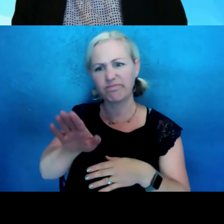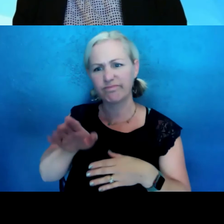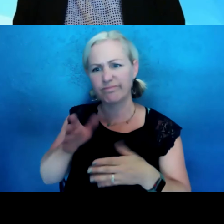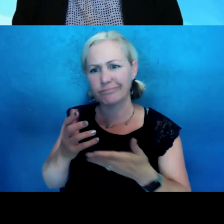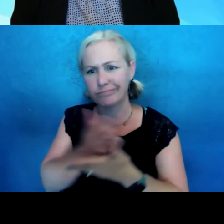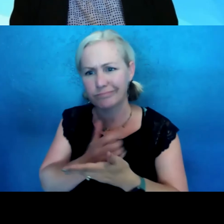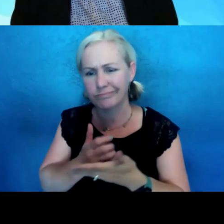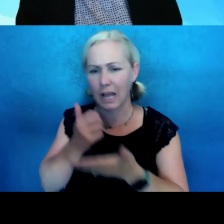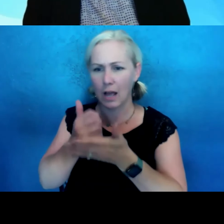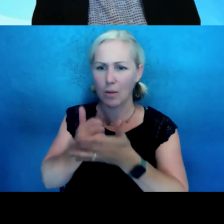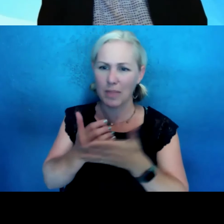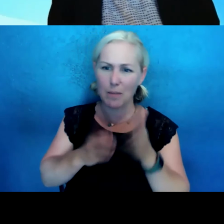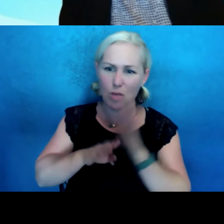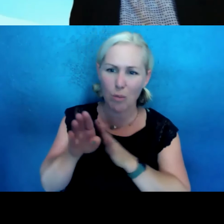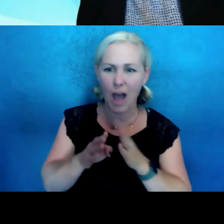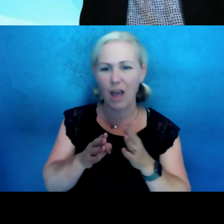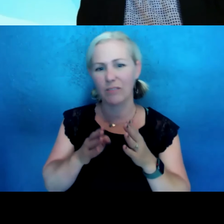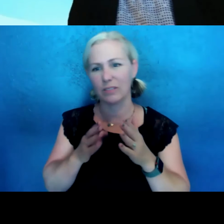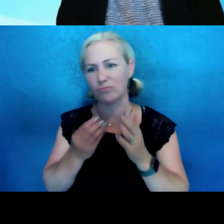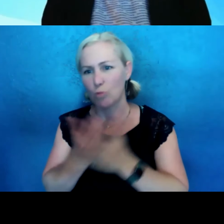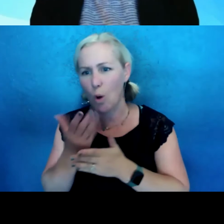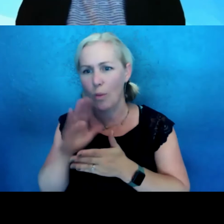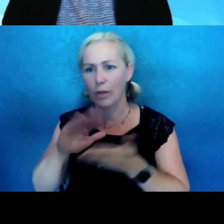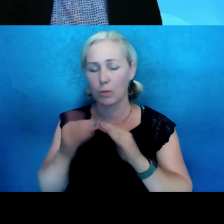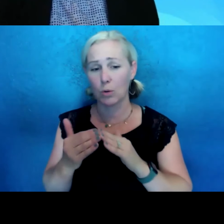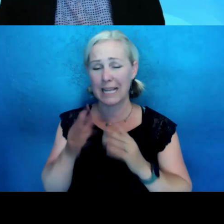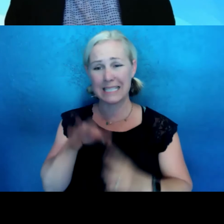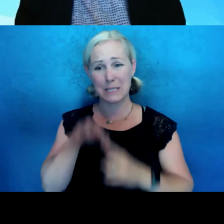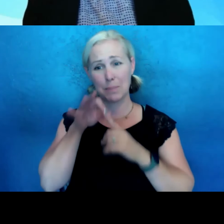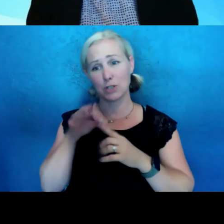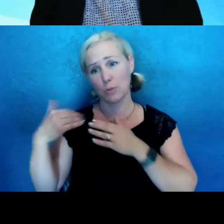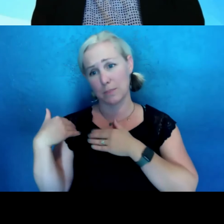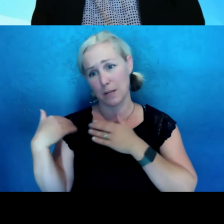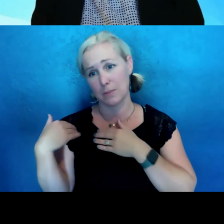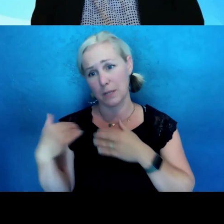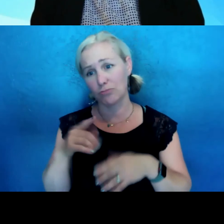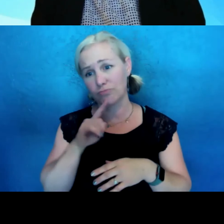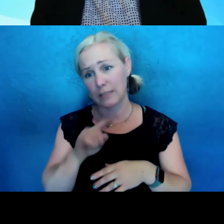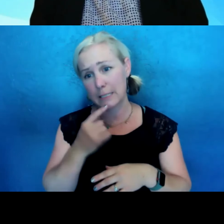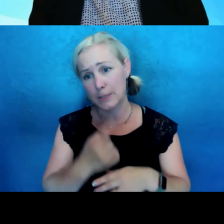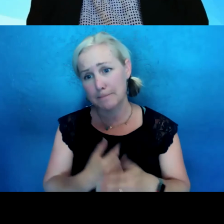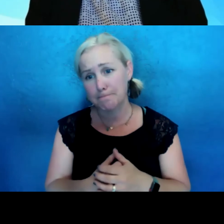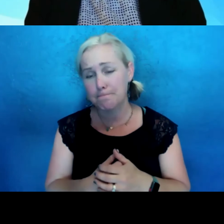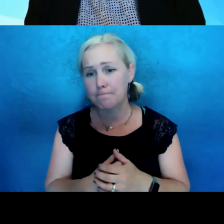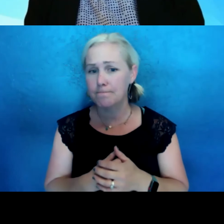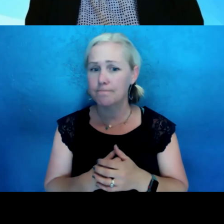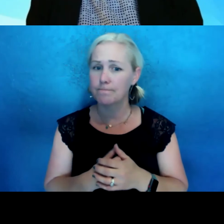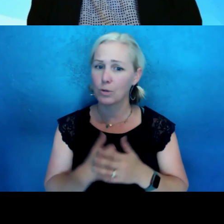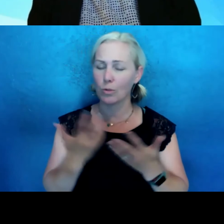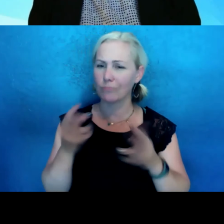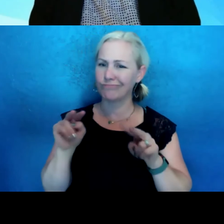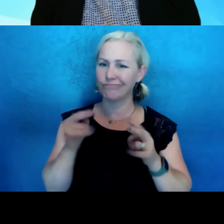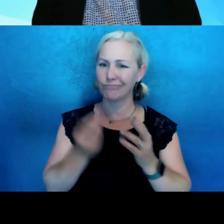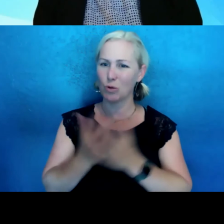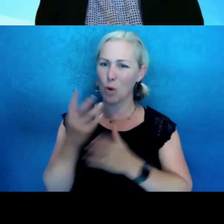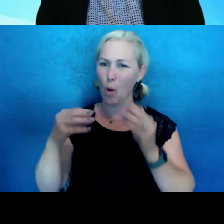home and communities of choice. So this is a special responsibility of the Department of Aging, and we take it very seriously and look to grow more and help